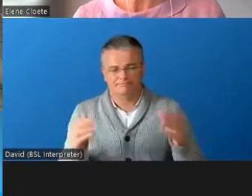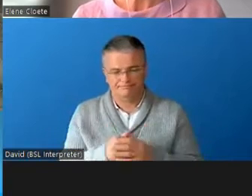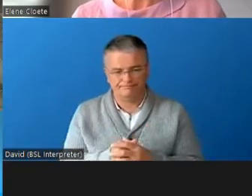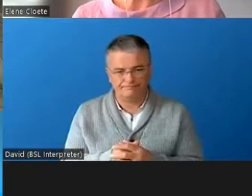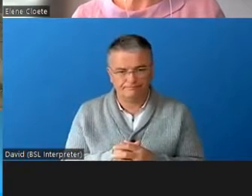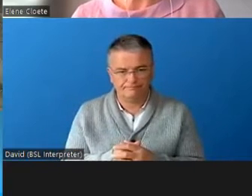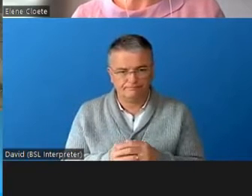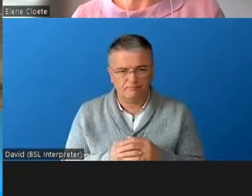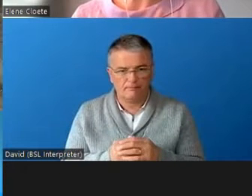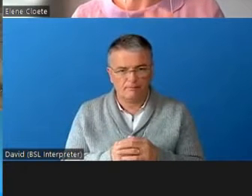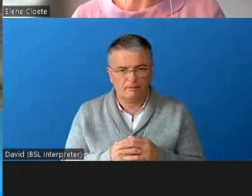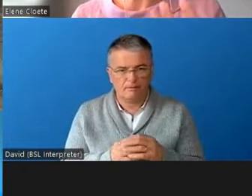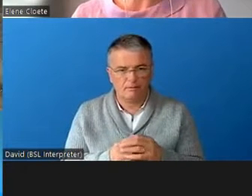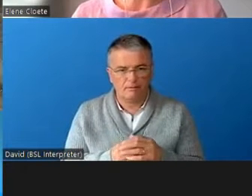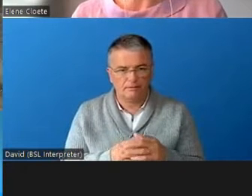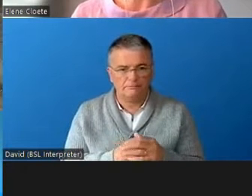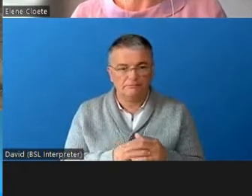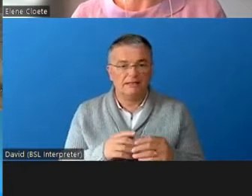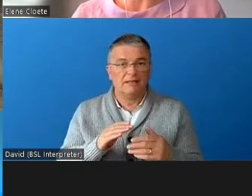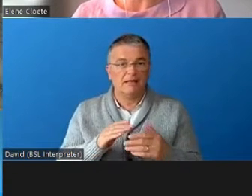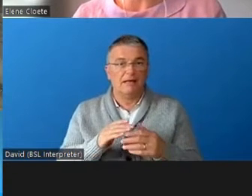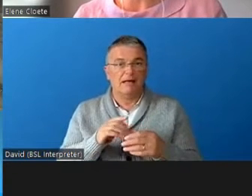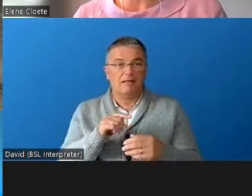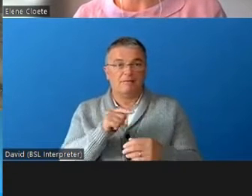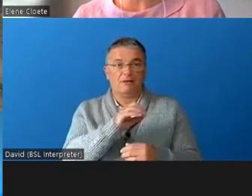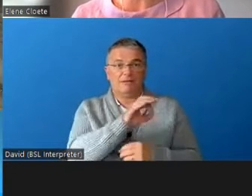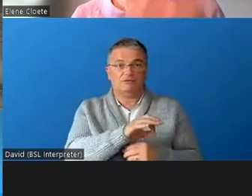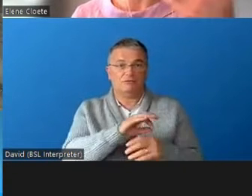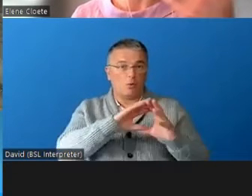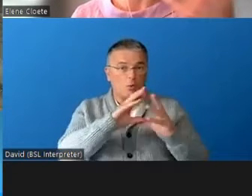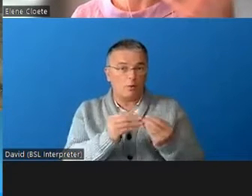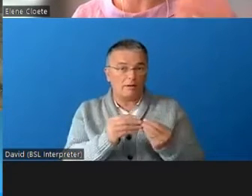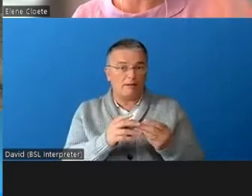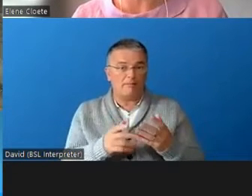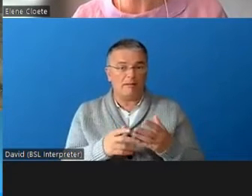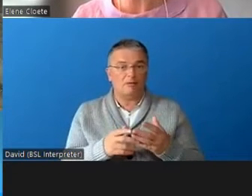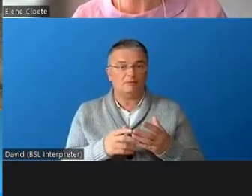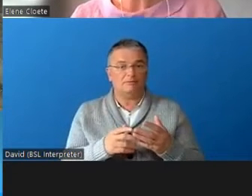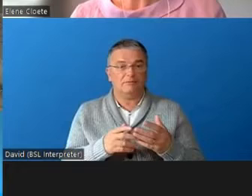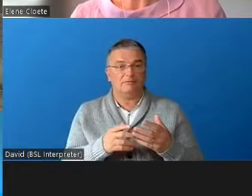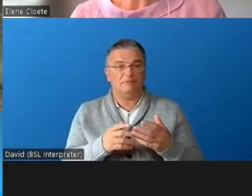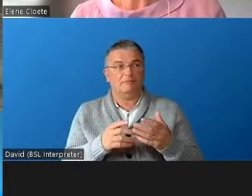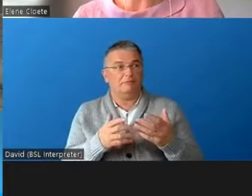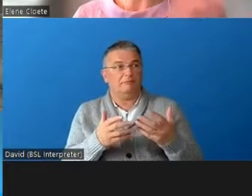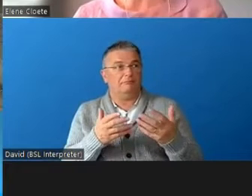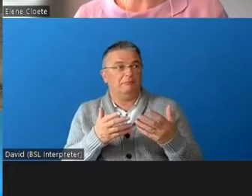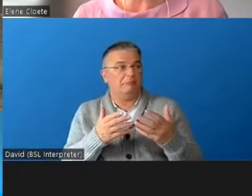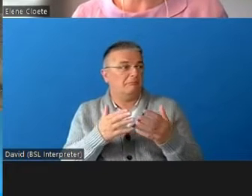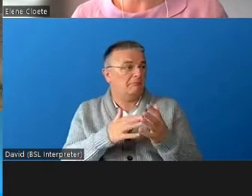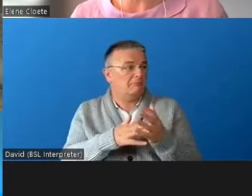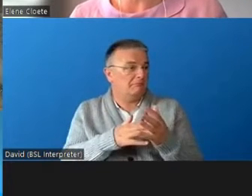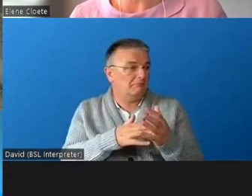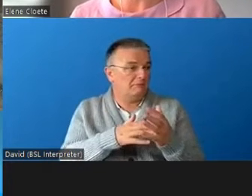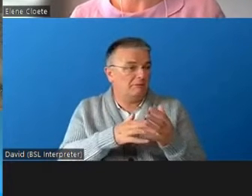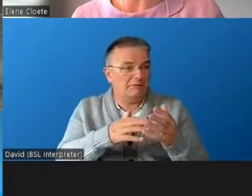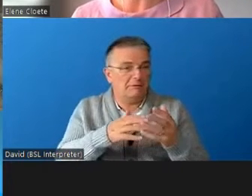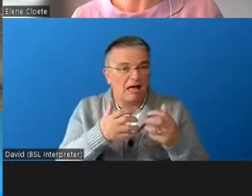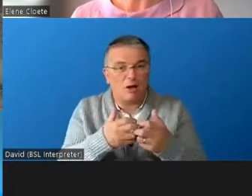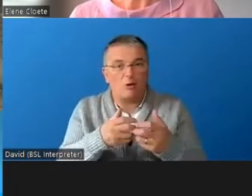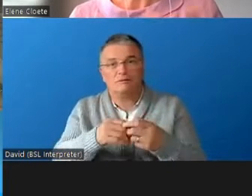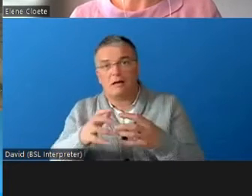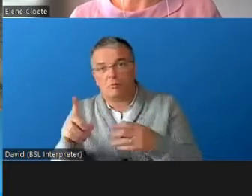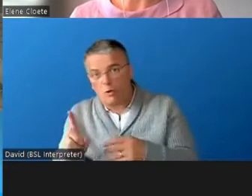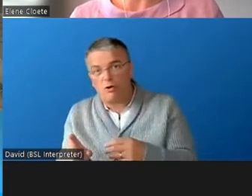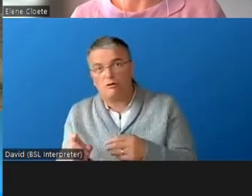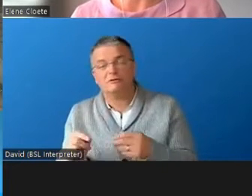nature. And since this question is all about the manys and the hows or the whats, Agnes then together with the